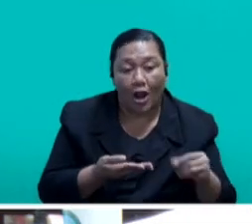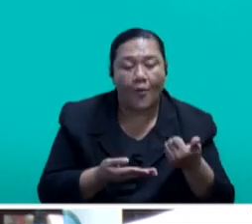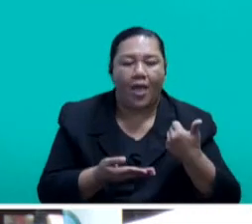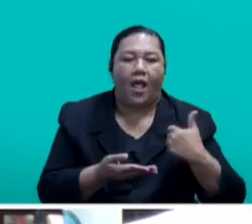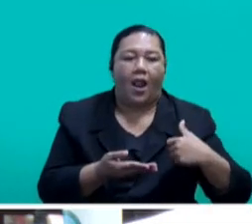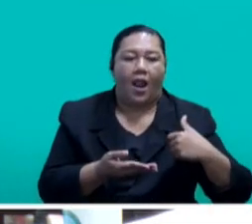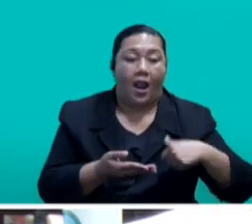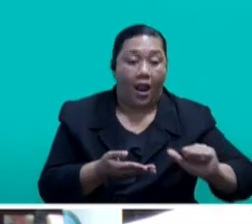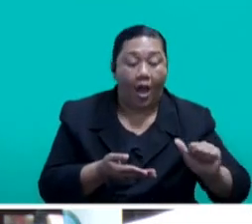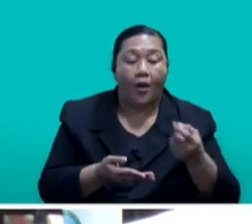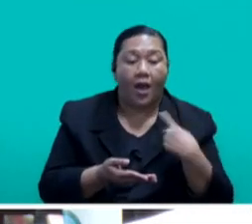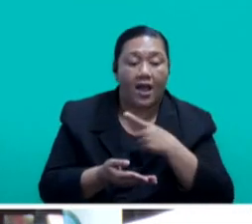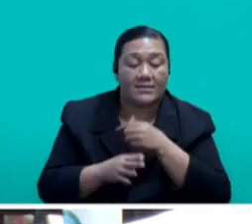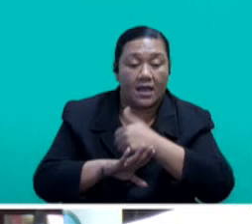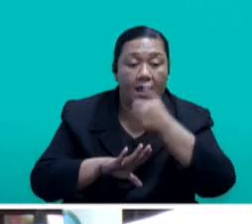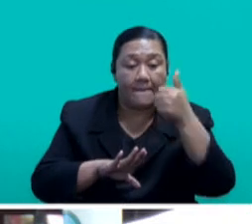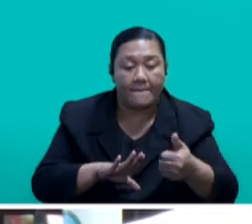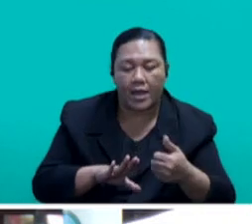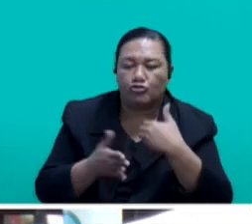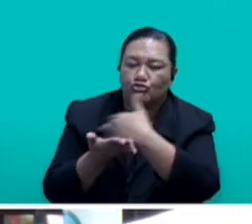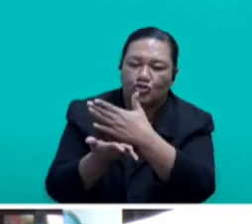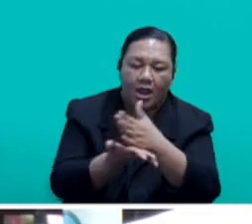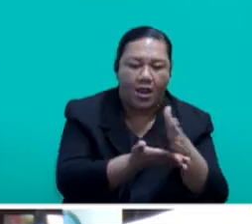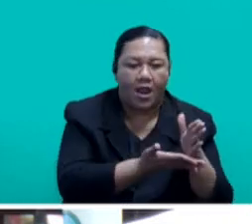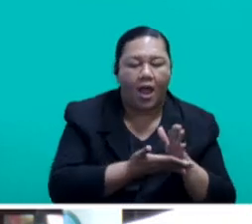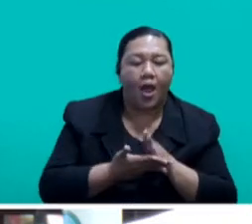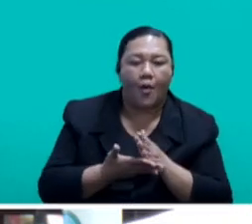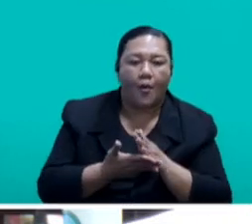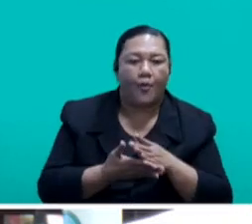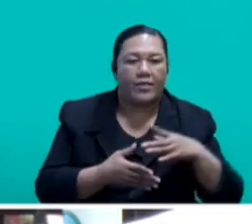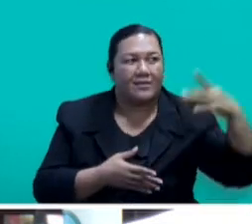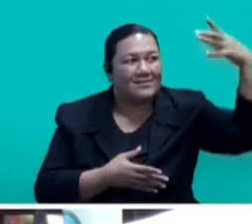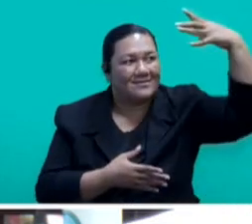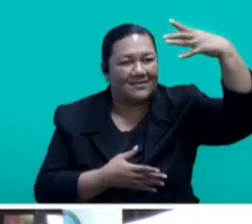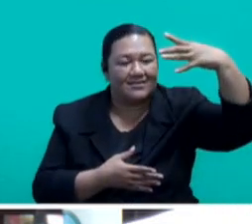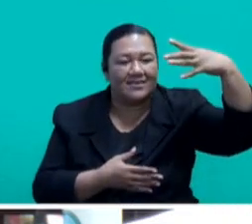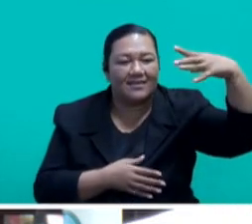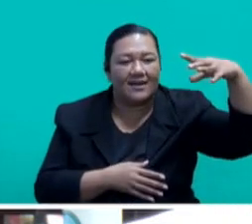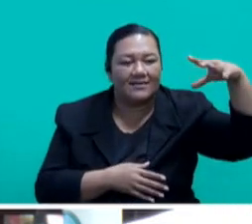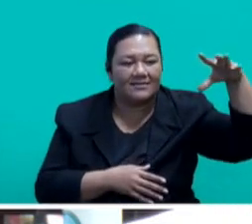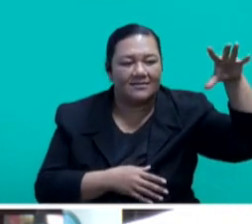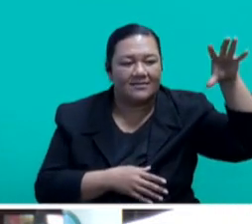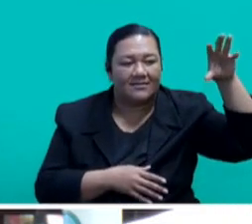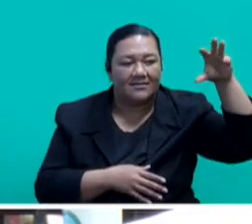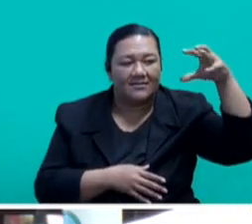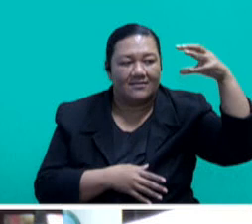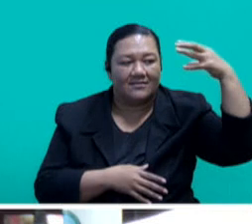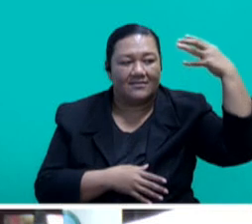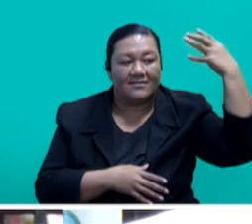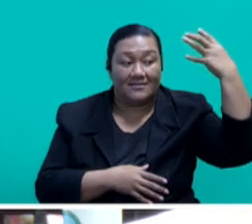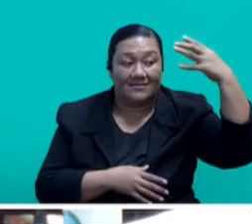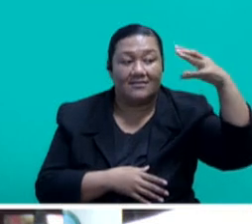us, Government of Fiji, to co-share with satellite leaser provider Intelsat, based in Washington,